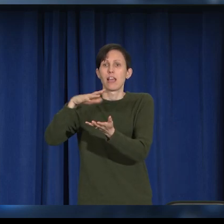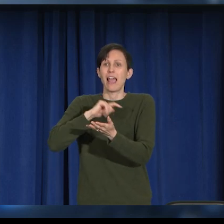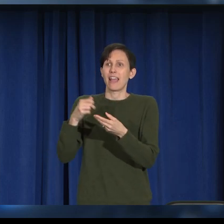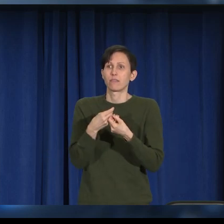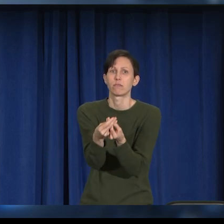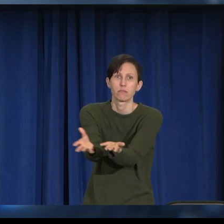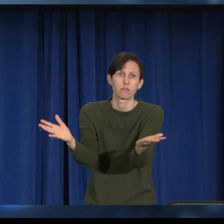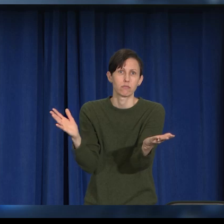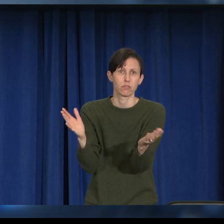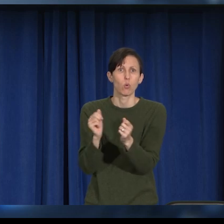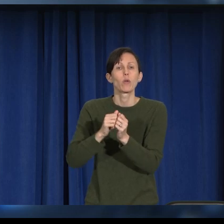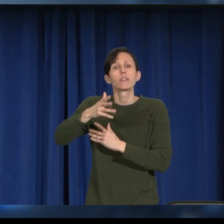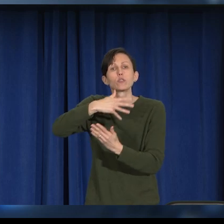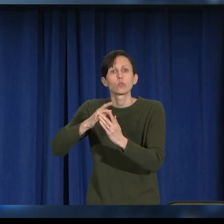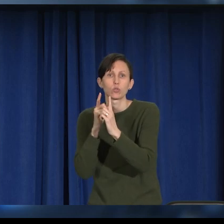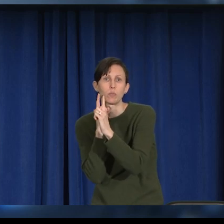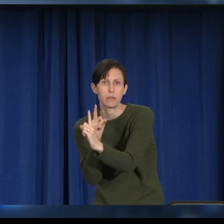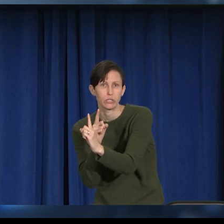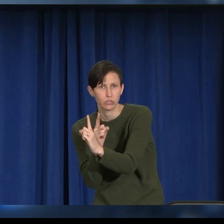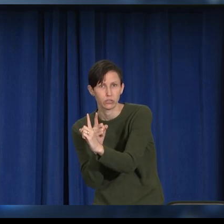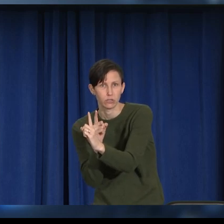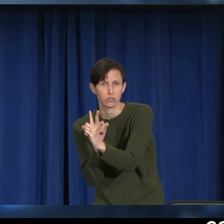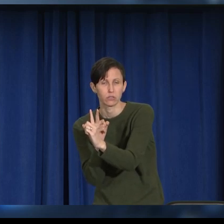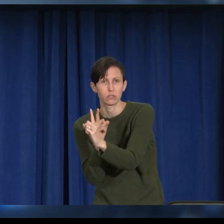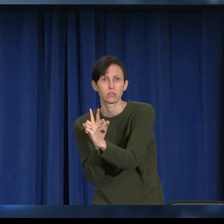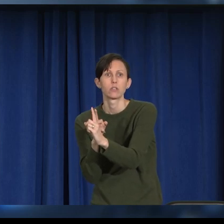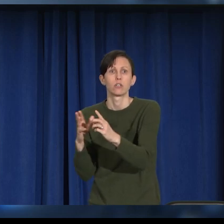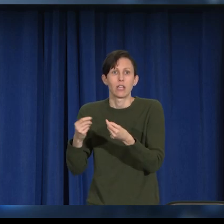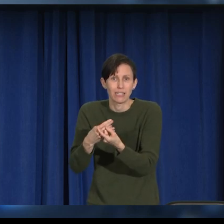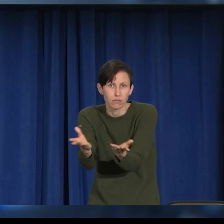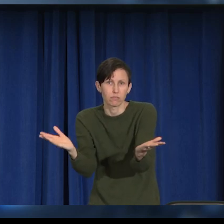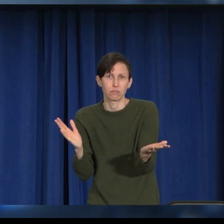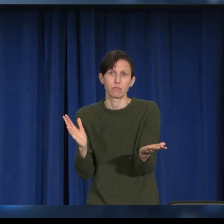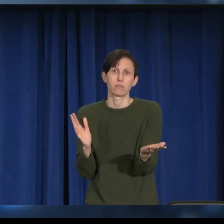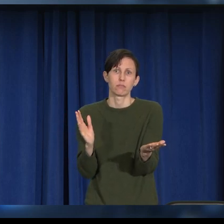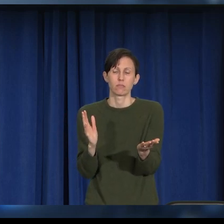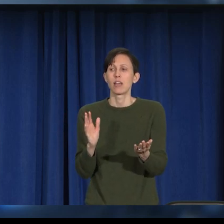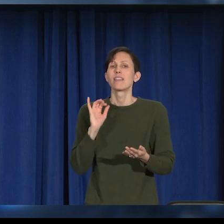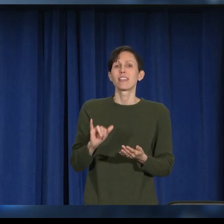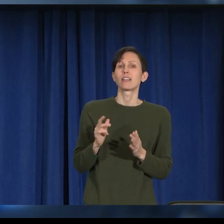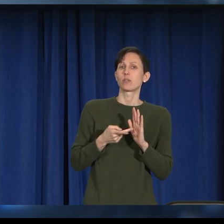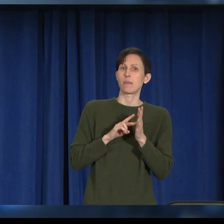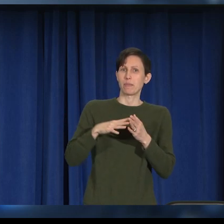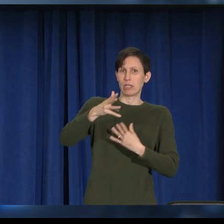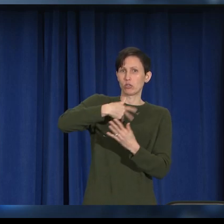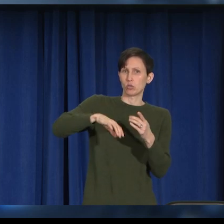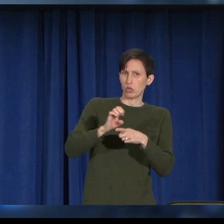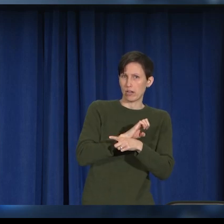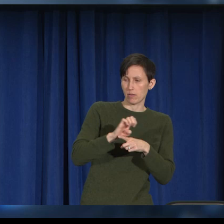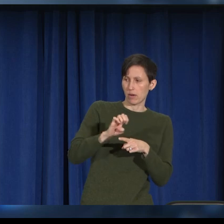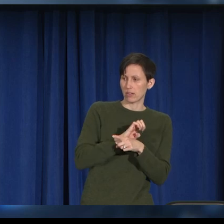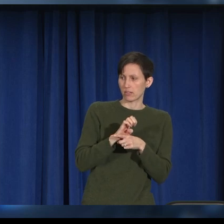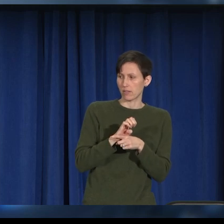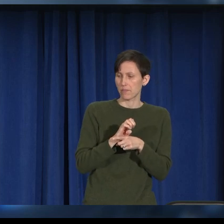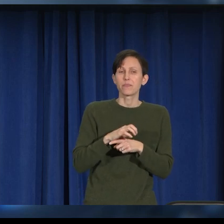with a social mission at the center of what we do. And that's what I mean by social enterprise. This is finding